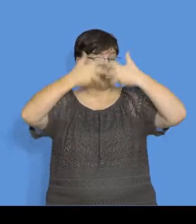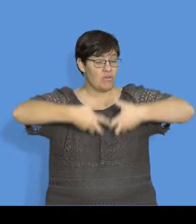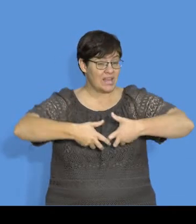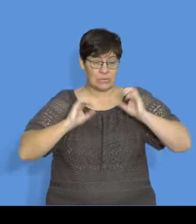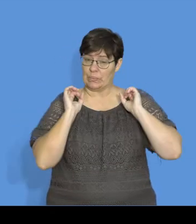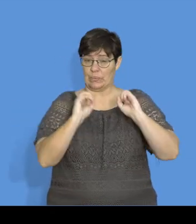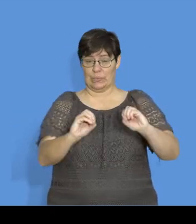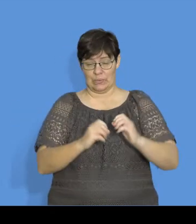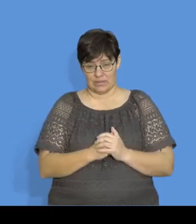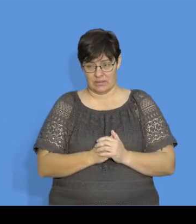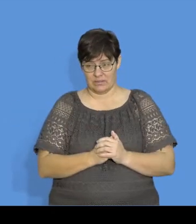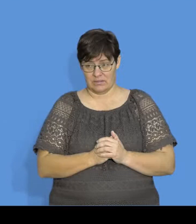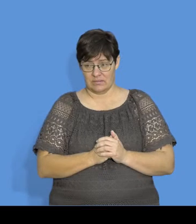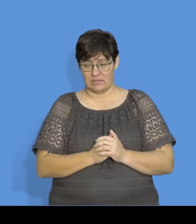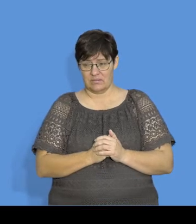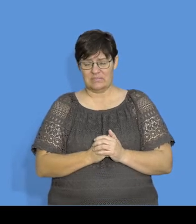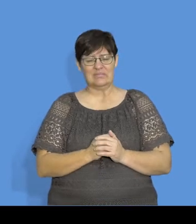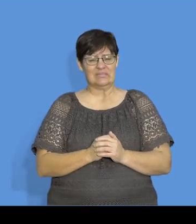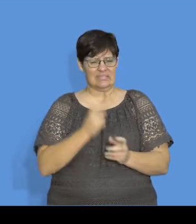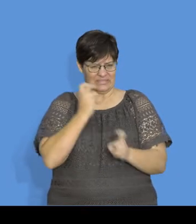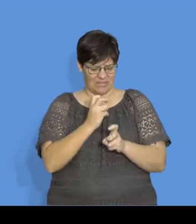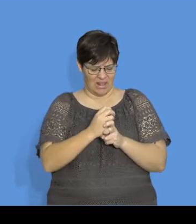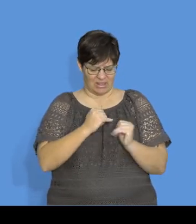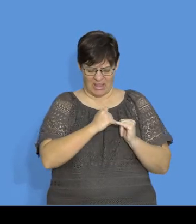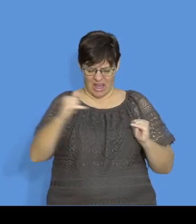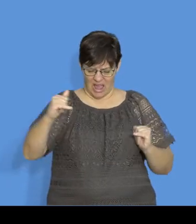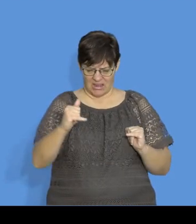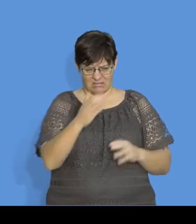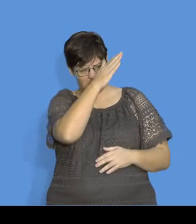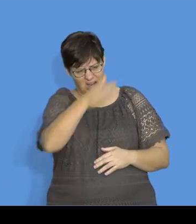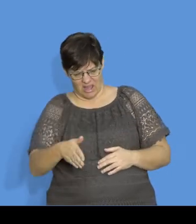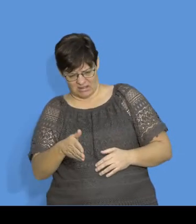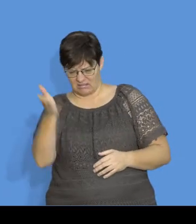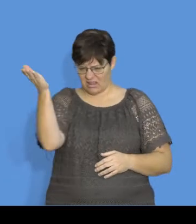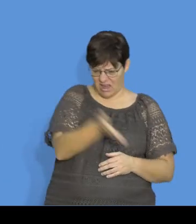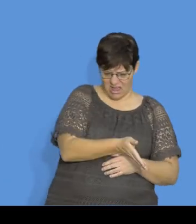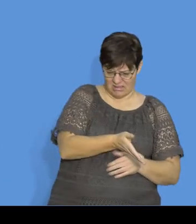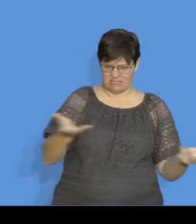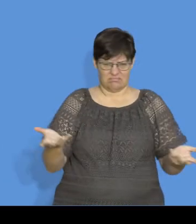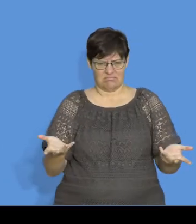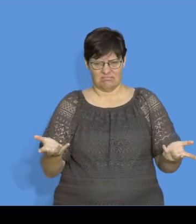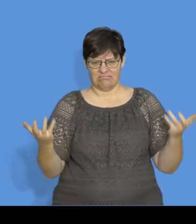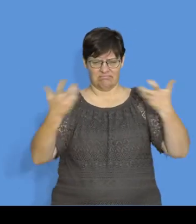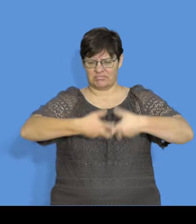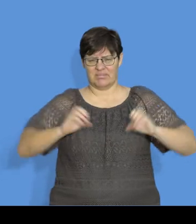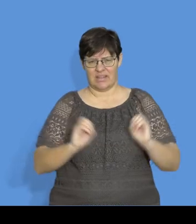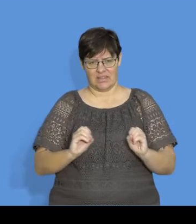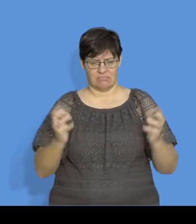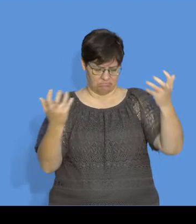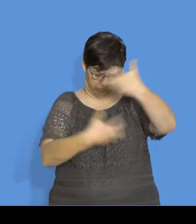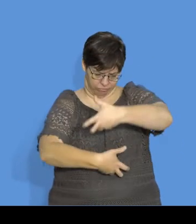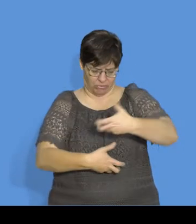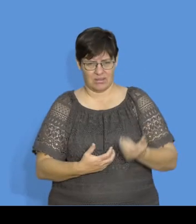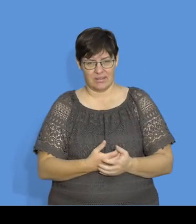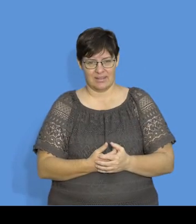And zero correlation is quite difficult to draw a line of best fit. I can't draw a best